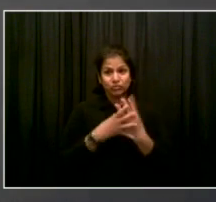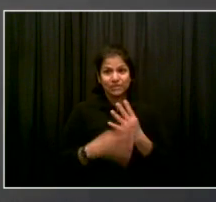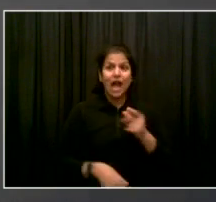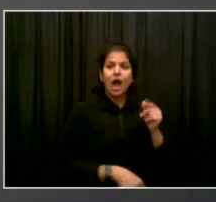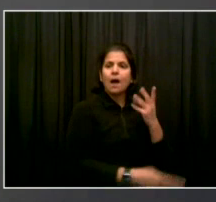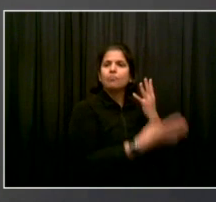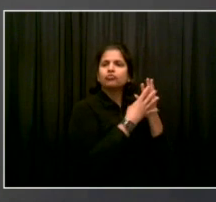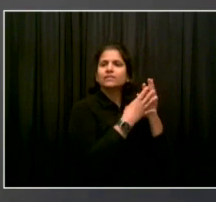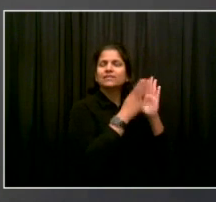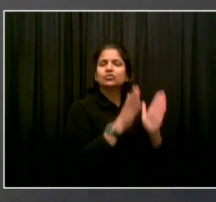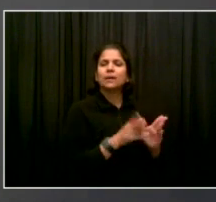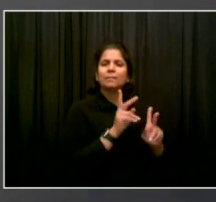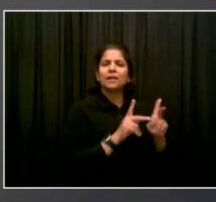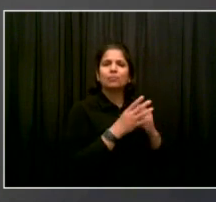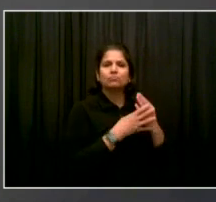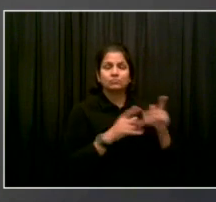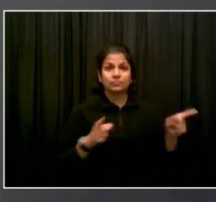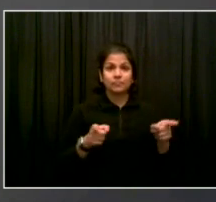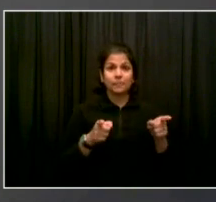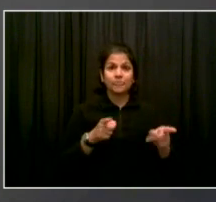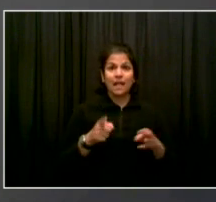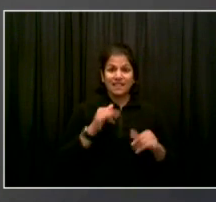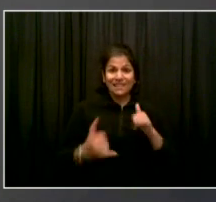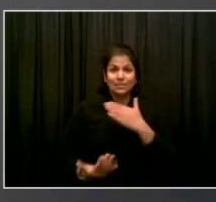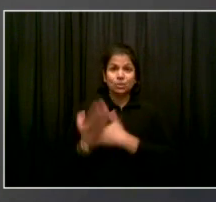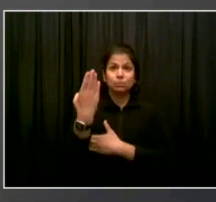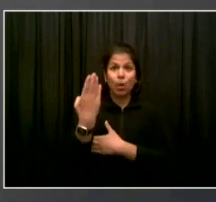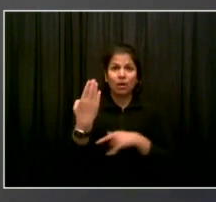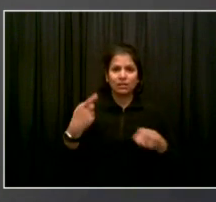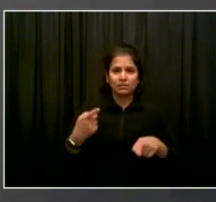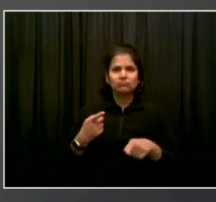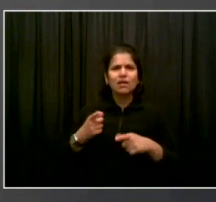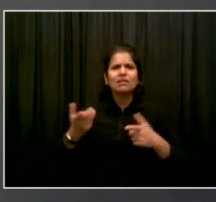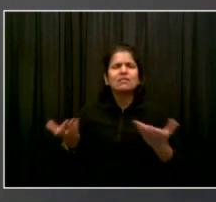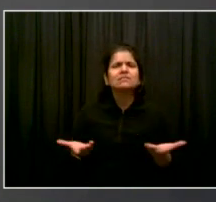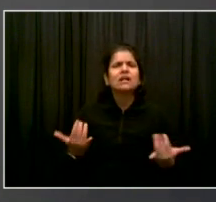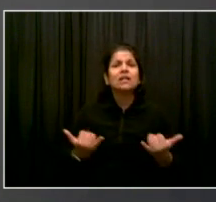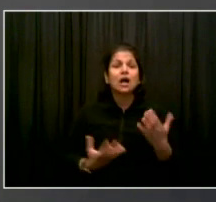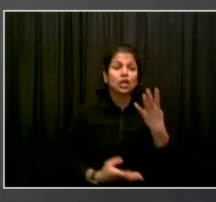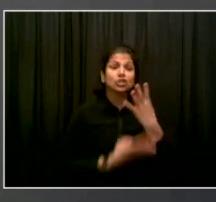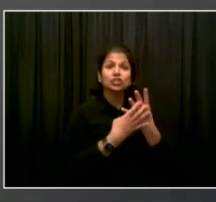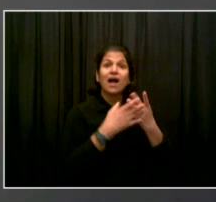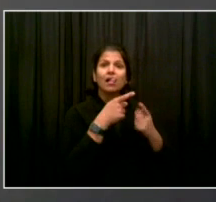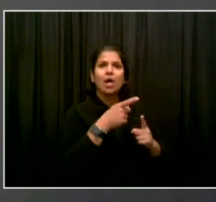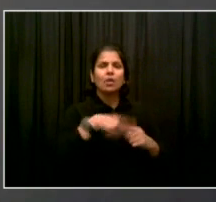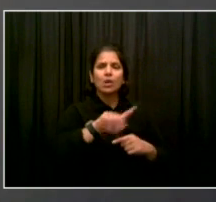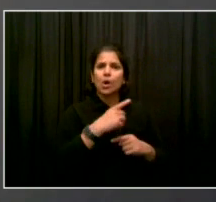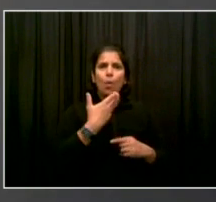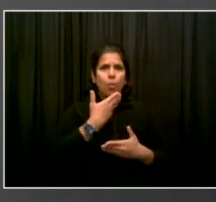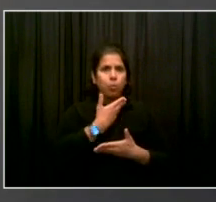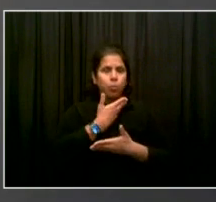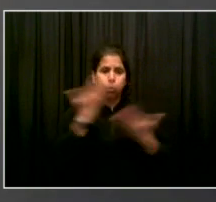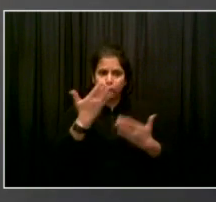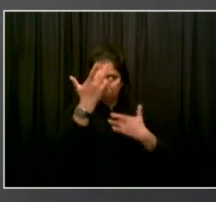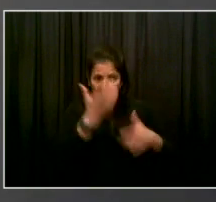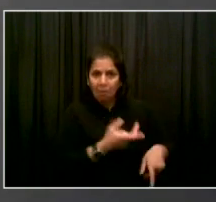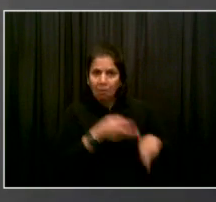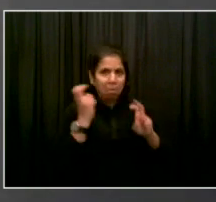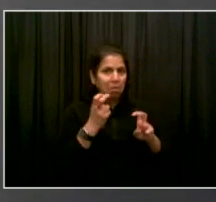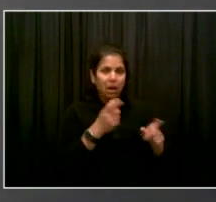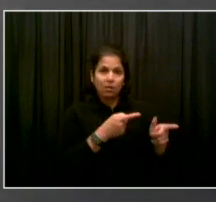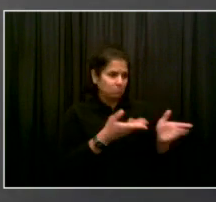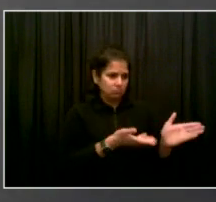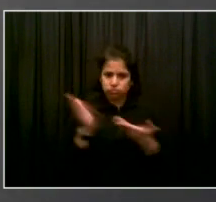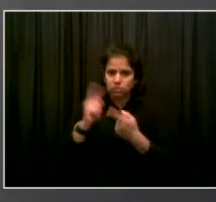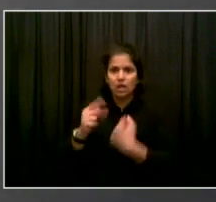we have no hospitalizations. And when it comes to the jail population, we move